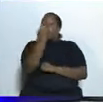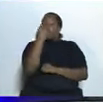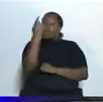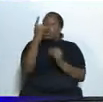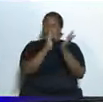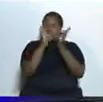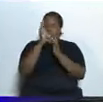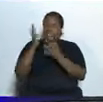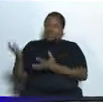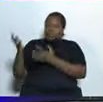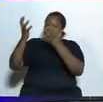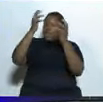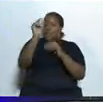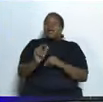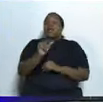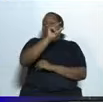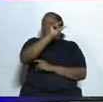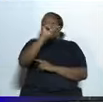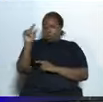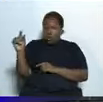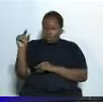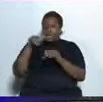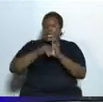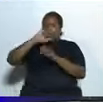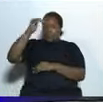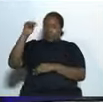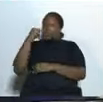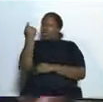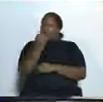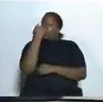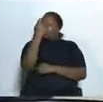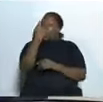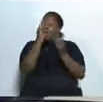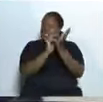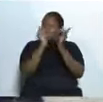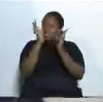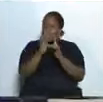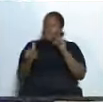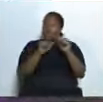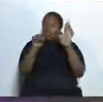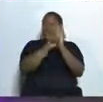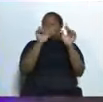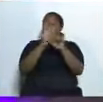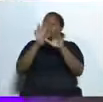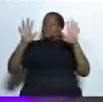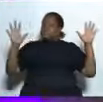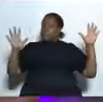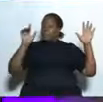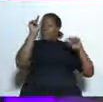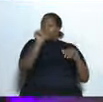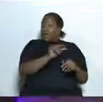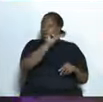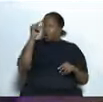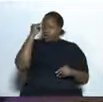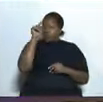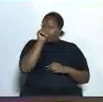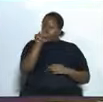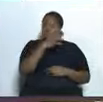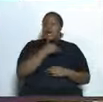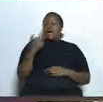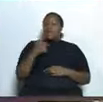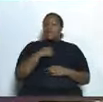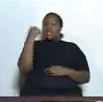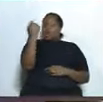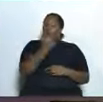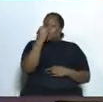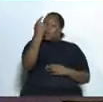carried the cross to Calvary's mountain. There's only one Jesus that hung on the cross for you and me. There's only one Jesus that